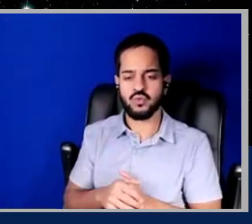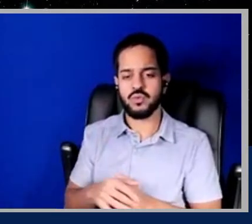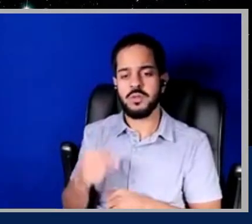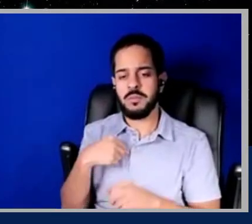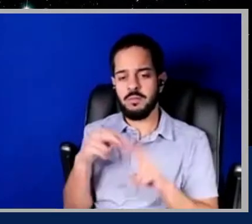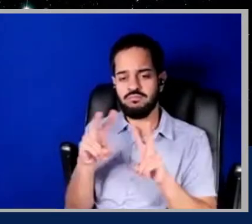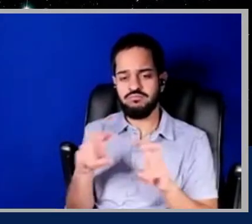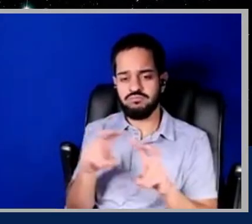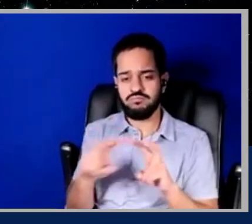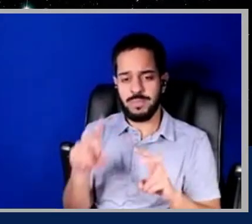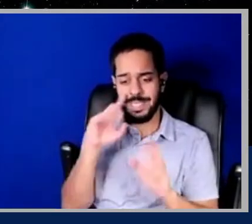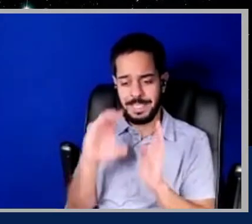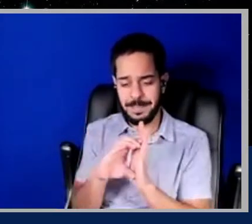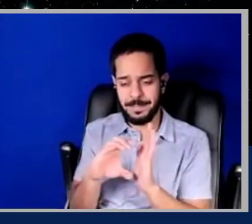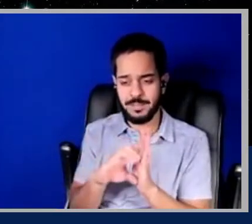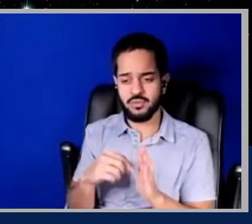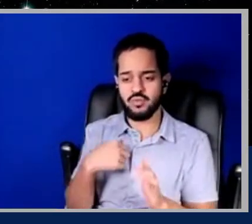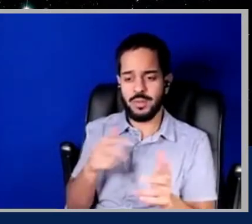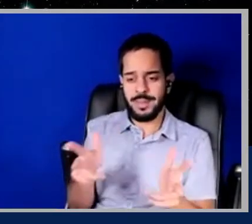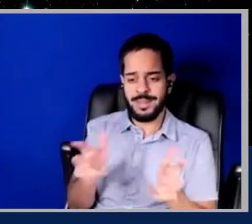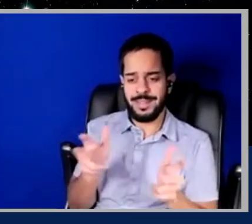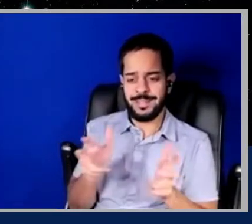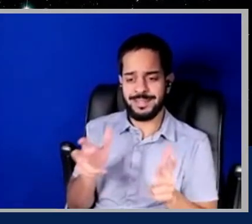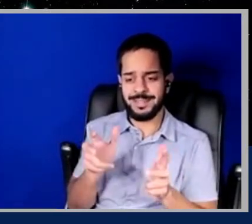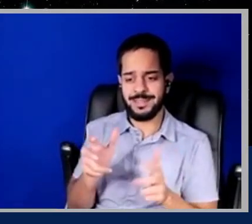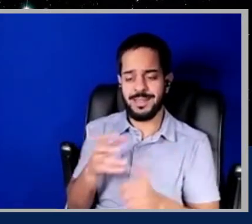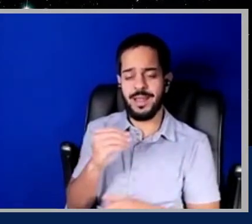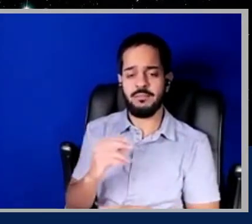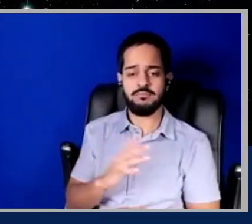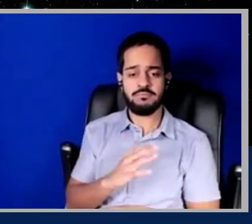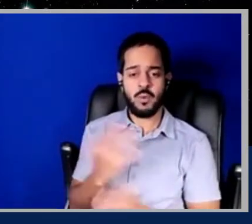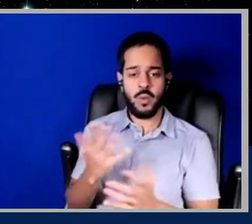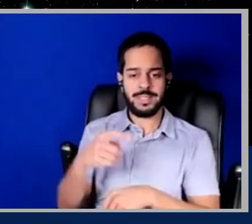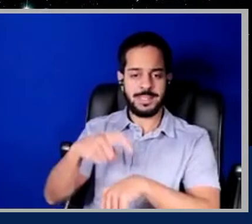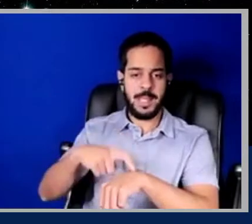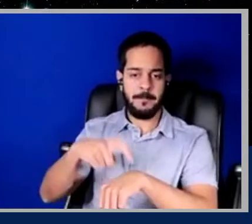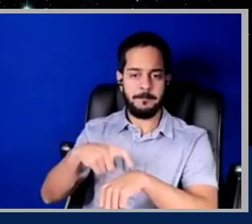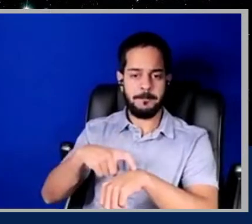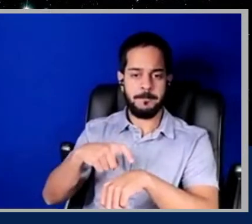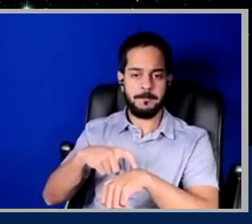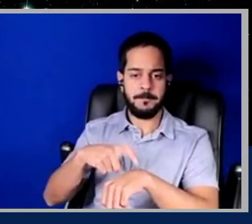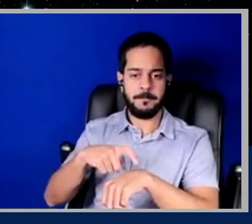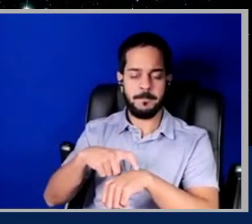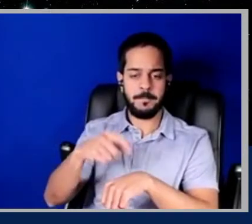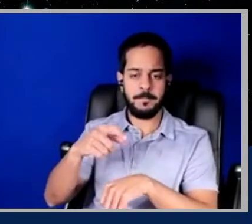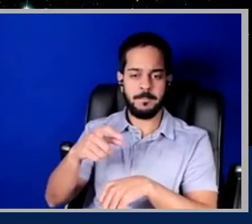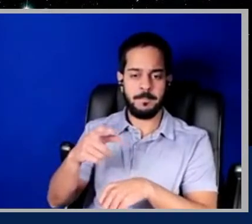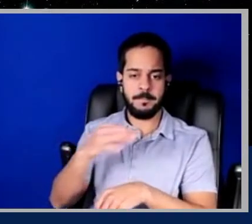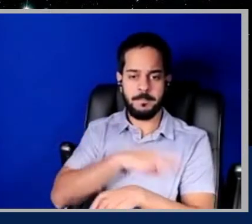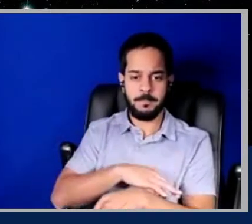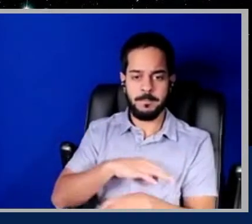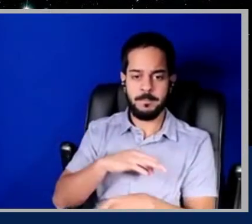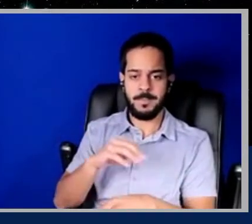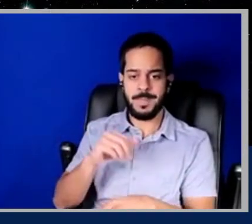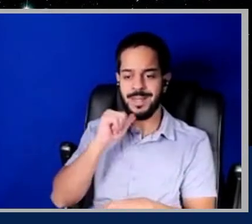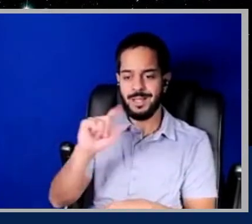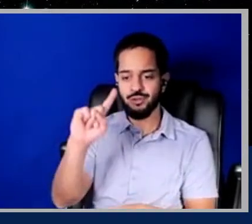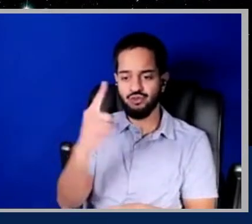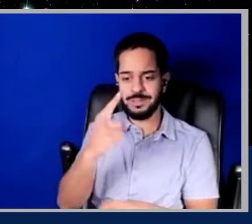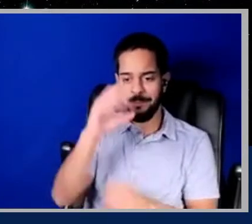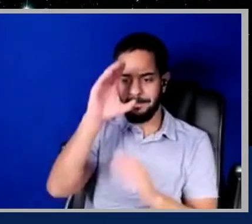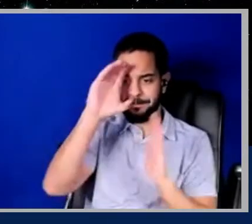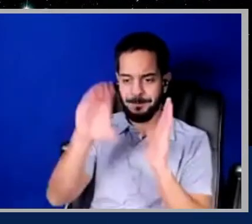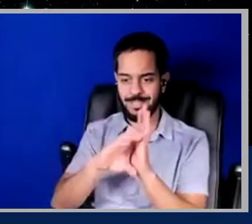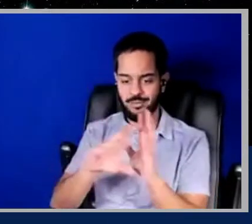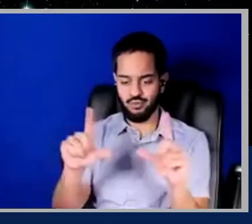I listen to them. And because you're given the gift of time in a sonification, you're not just given, this entire image to